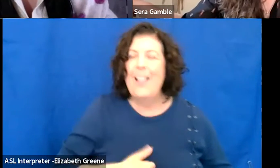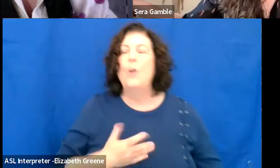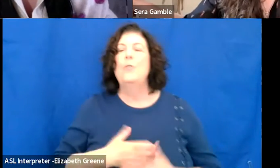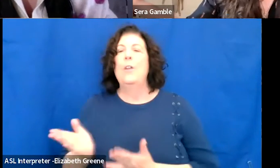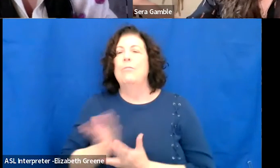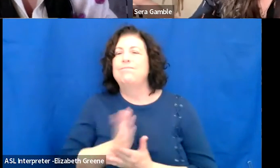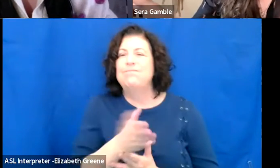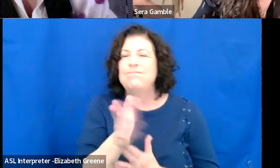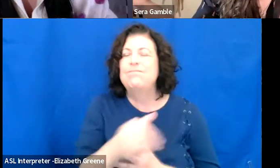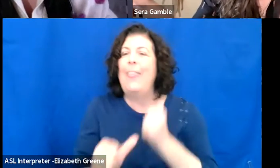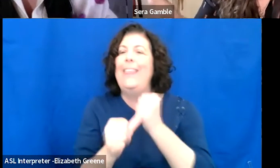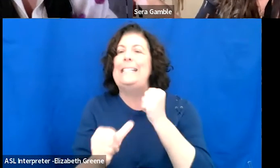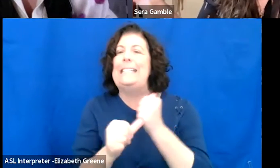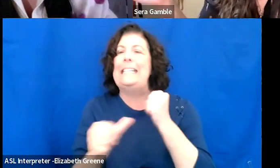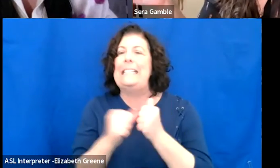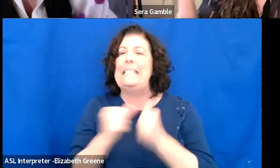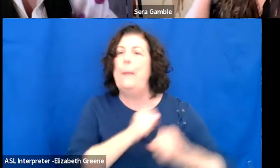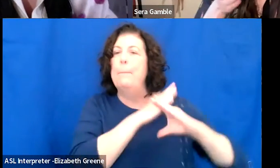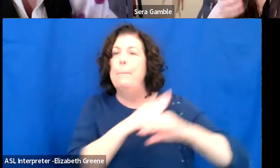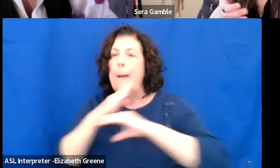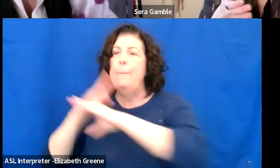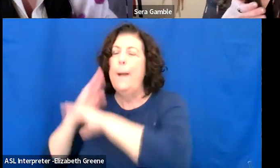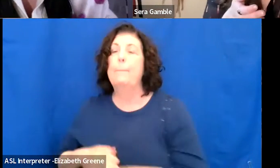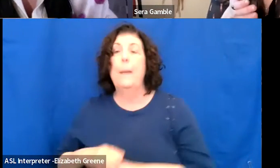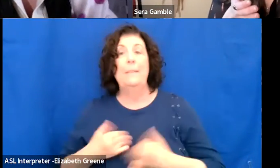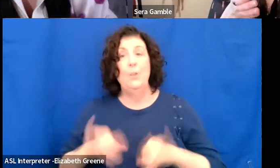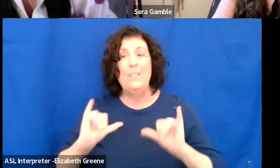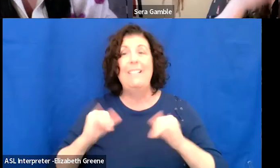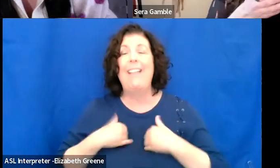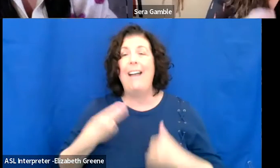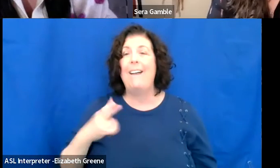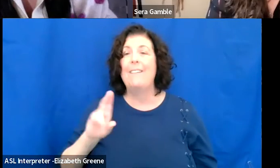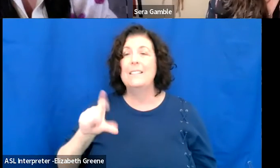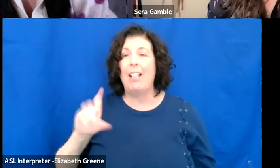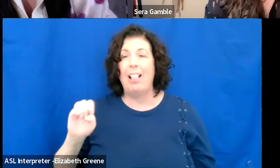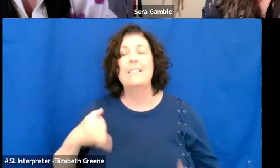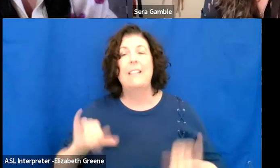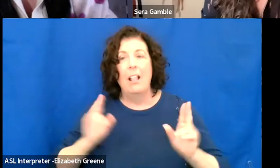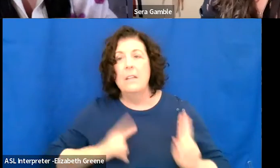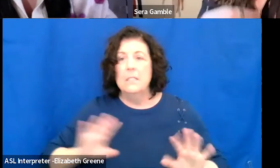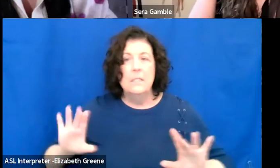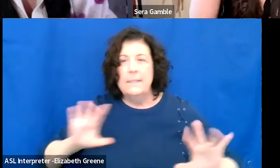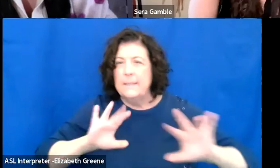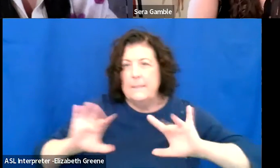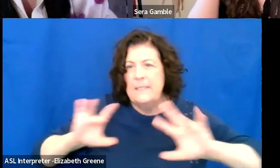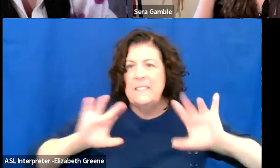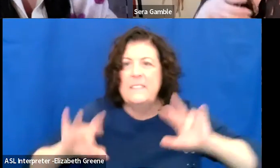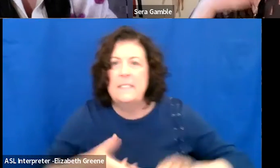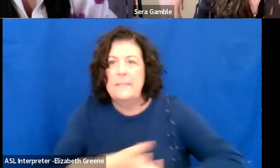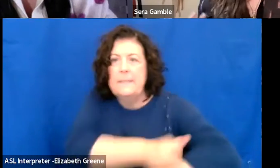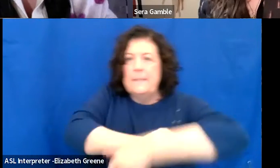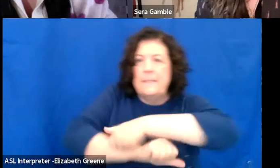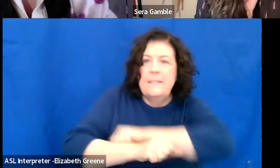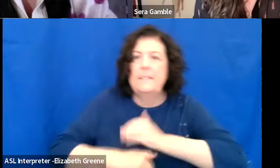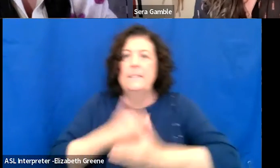right. whatever that's going to be. But the hustle is still very much the writer's real hustle. Yeah. You know,